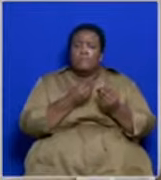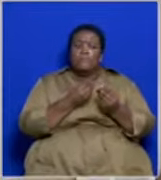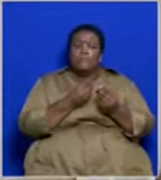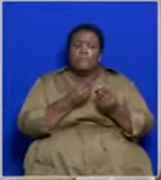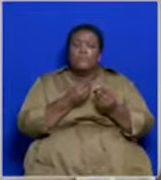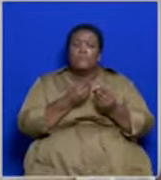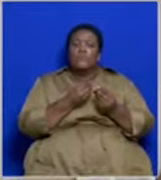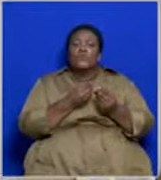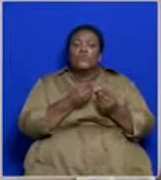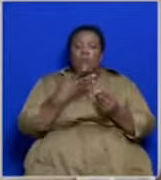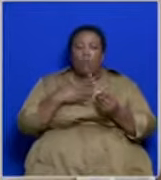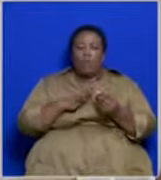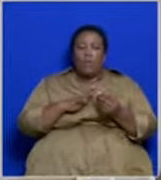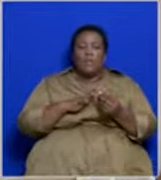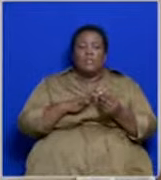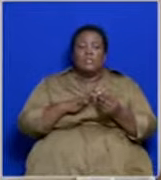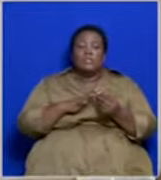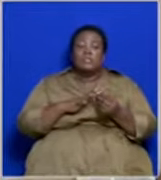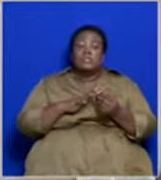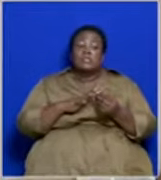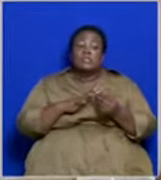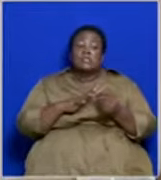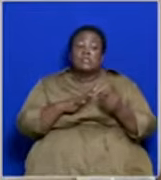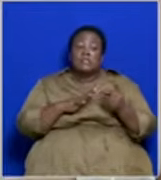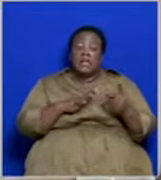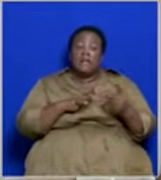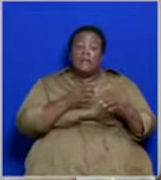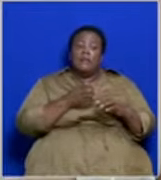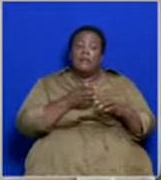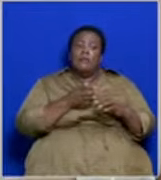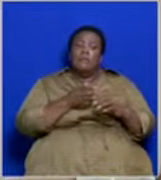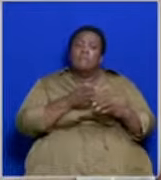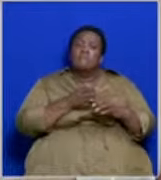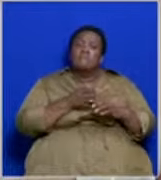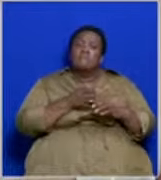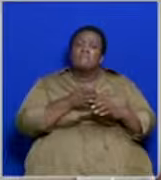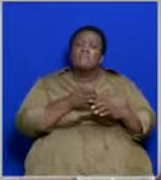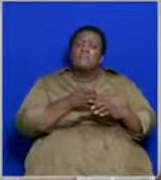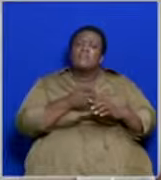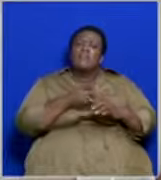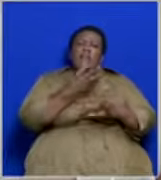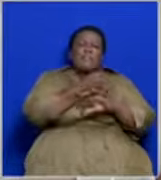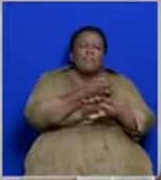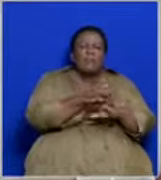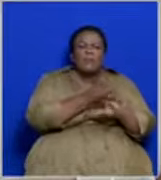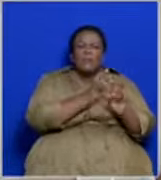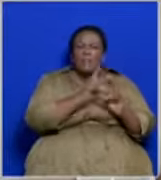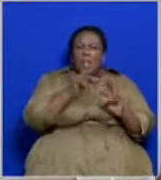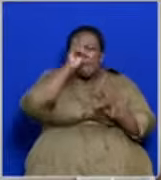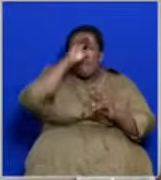16 million, if memory serves me well. Attached to that letter of